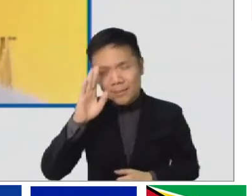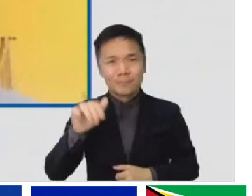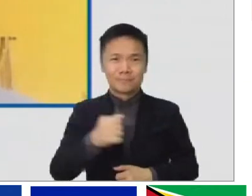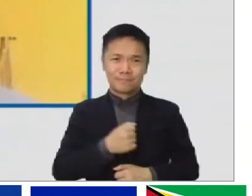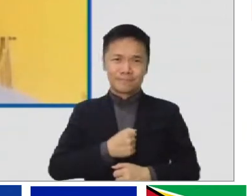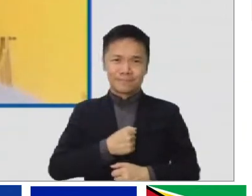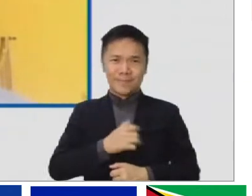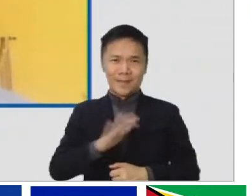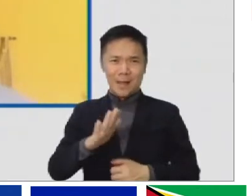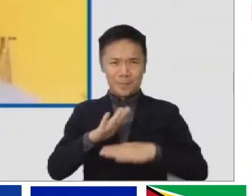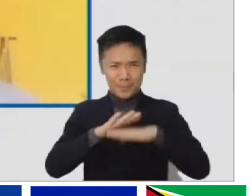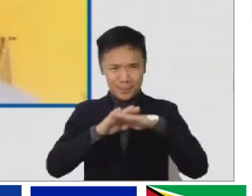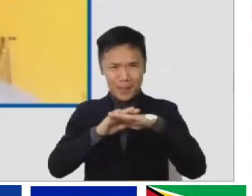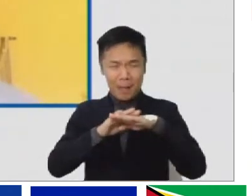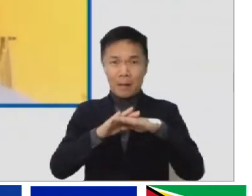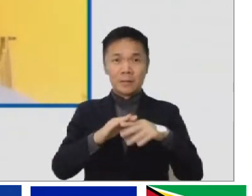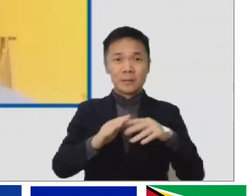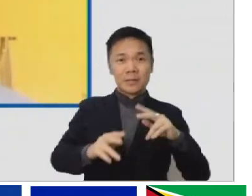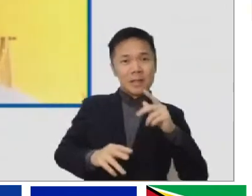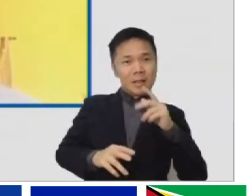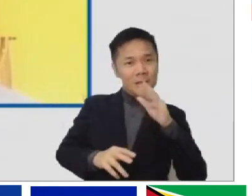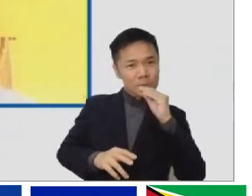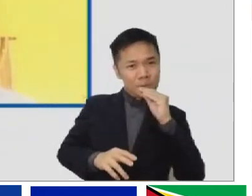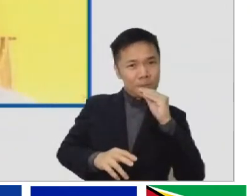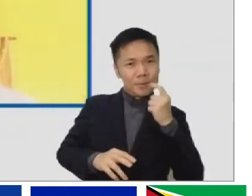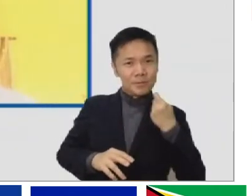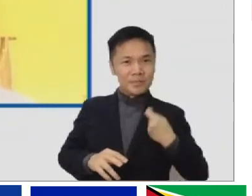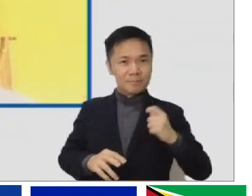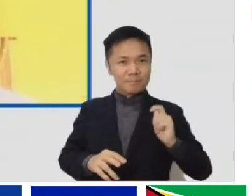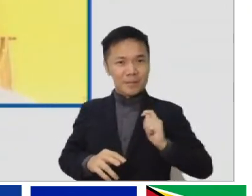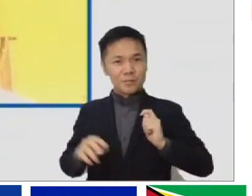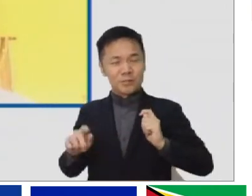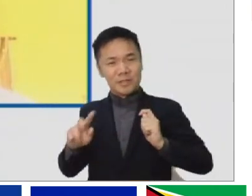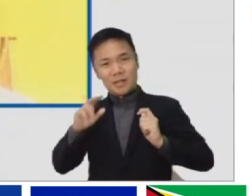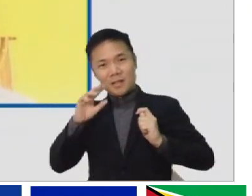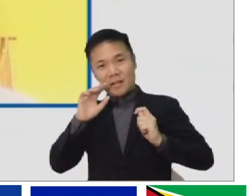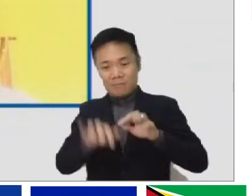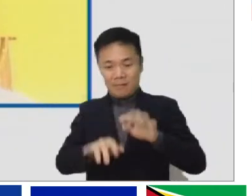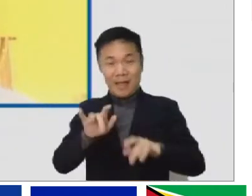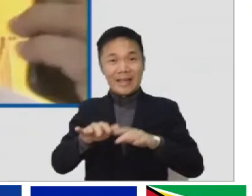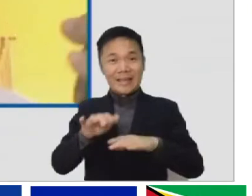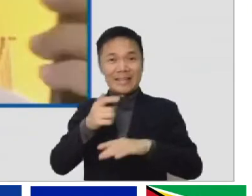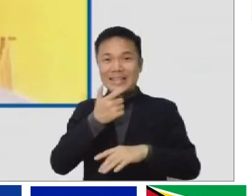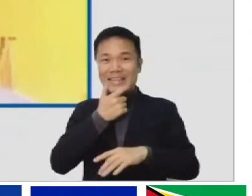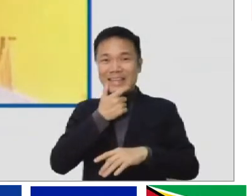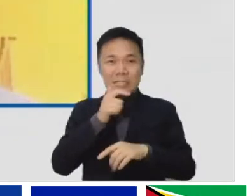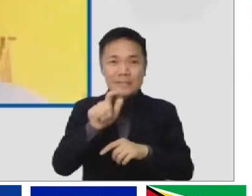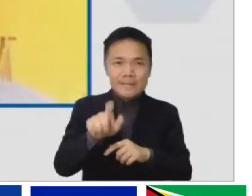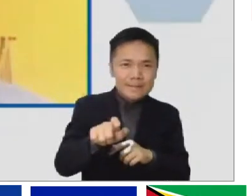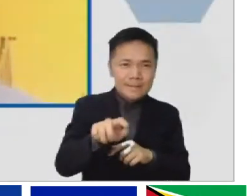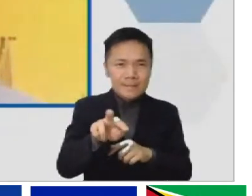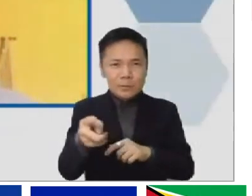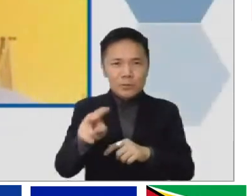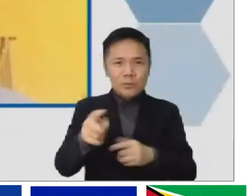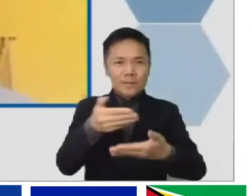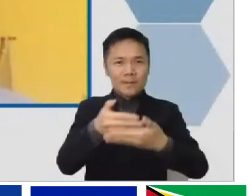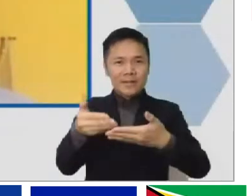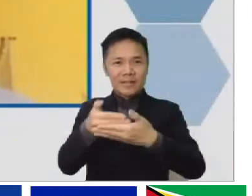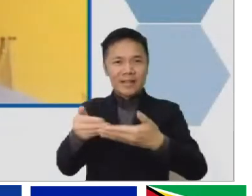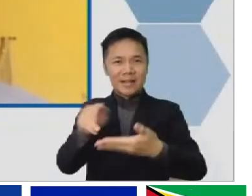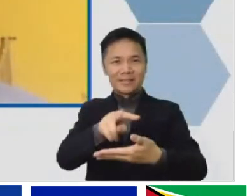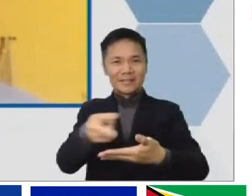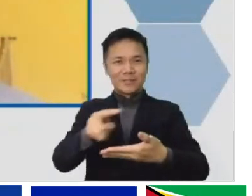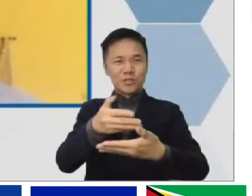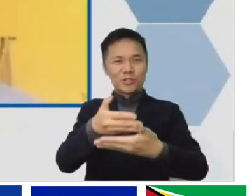and on my keyboard, and so I don't hear the Spanish or English translation in my ear. Thank